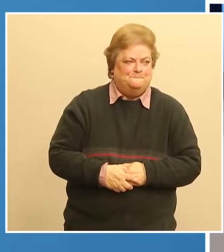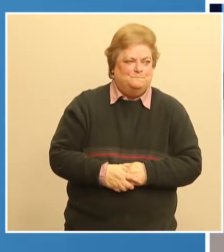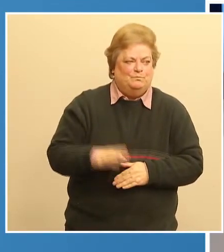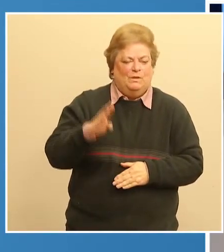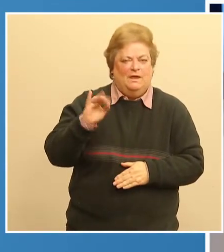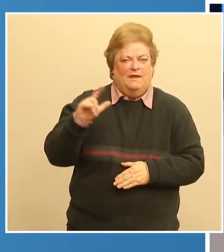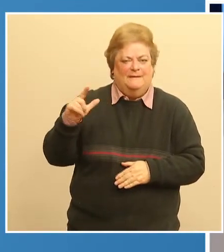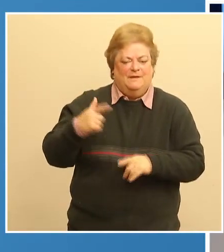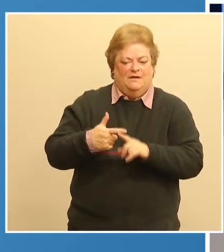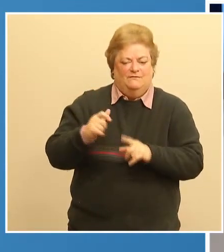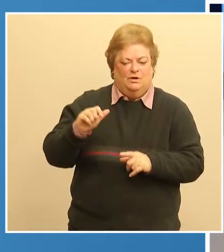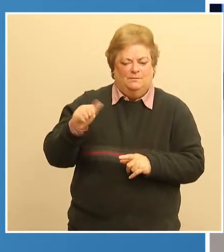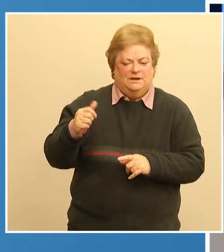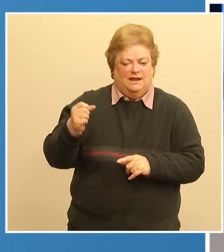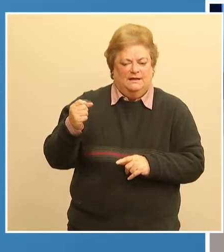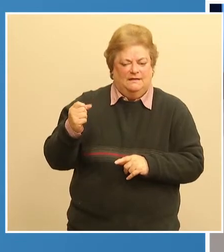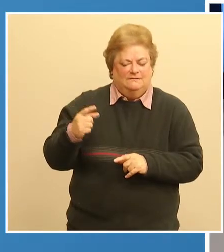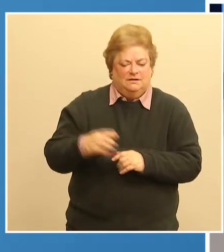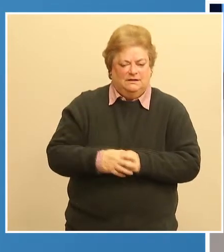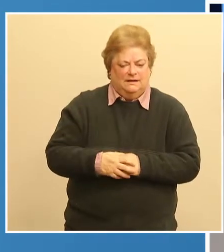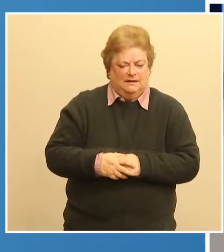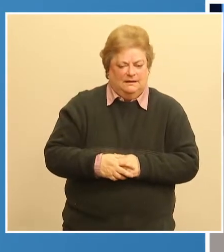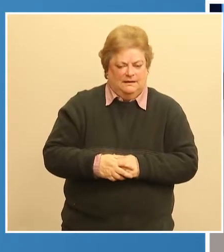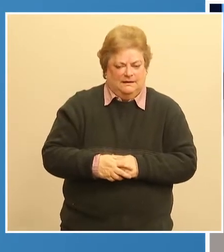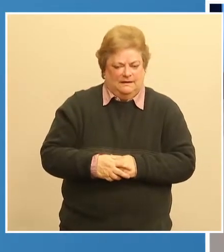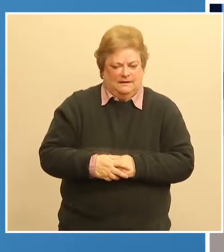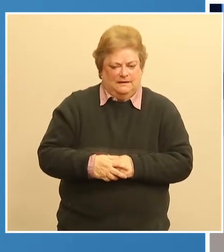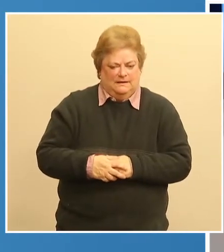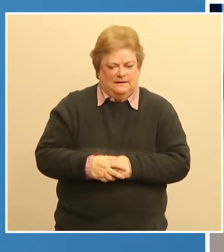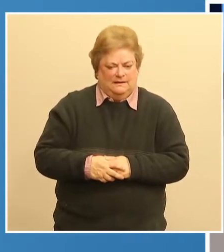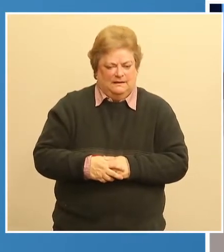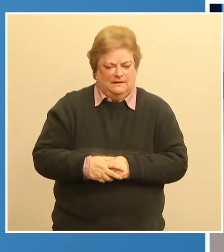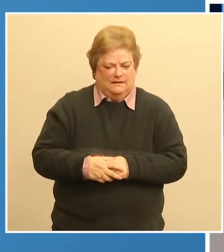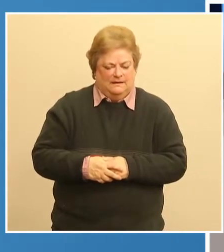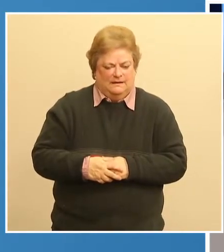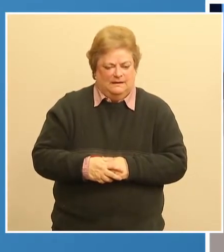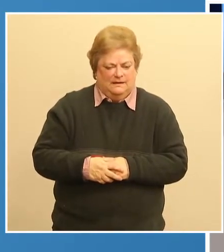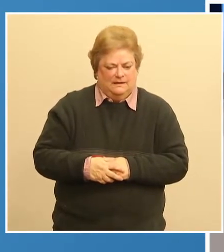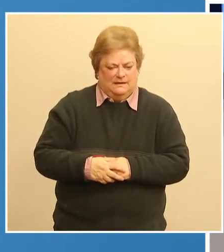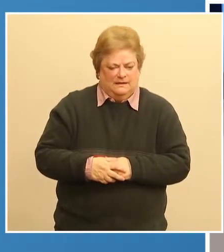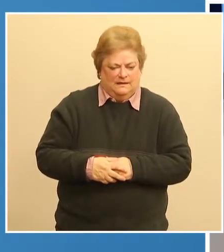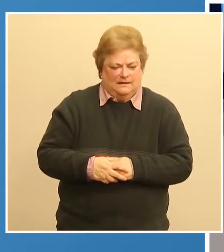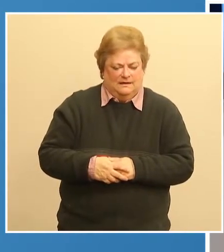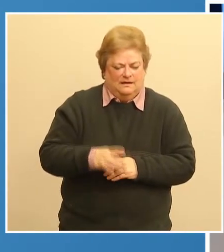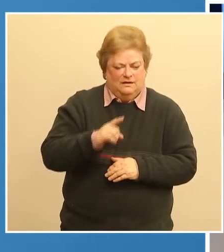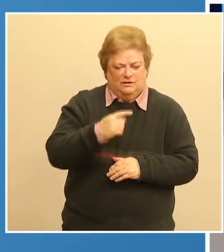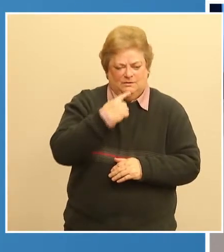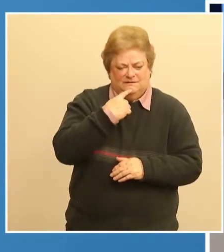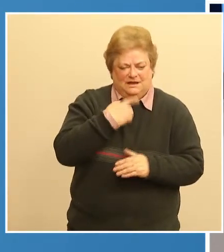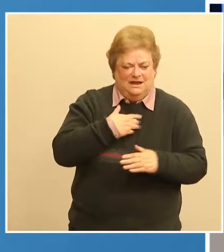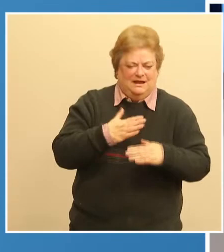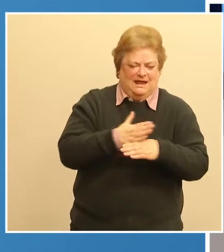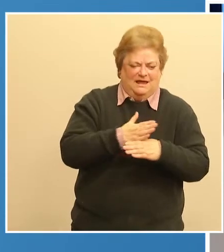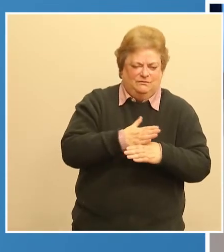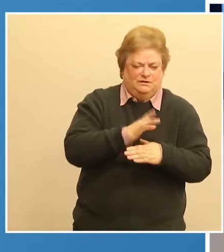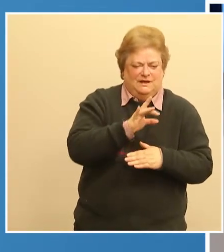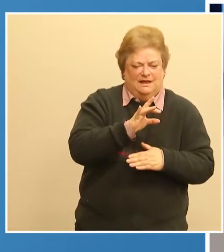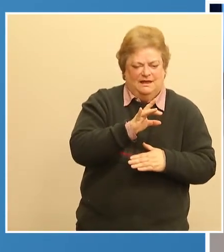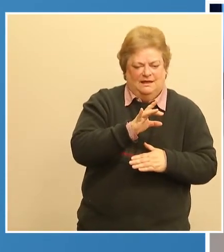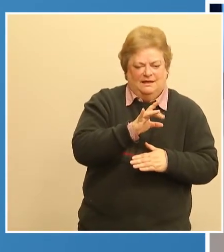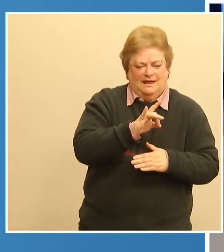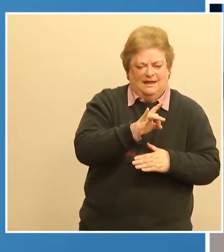This is Bill. More on vaccines administered. I'm noticing, February you guys averaged between 9 and 11,000, and then last